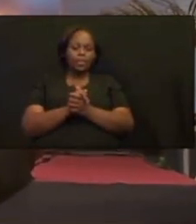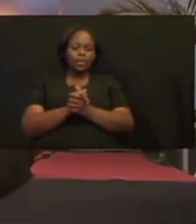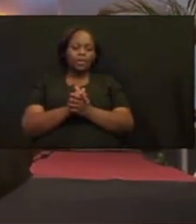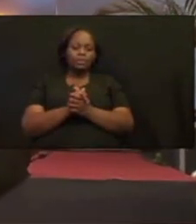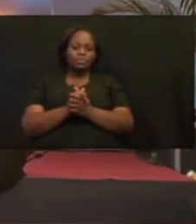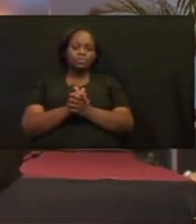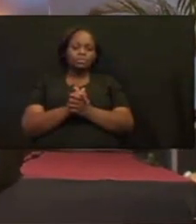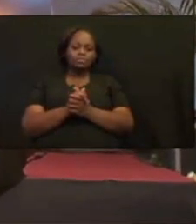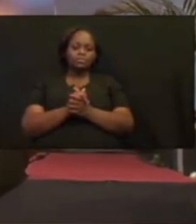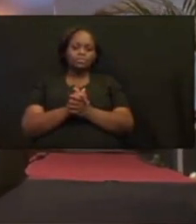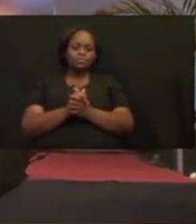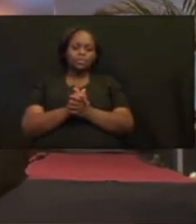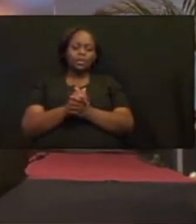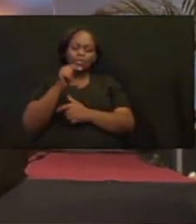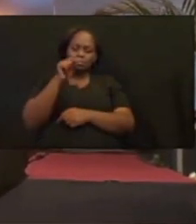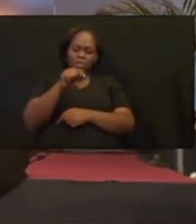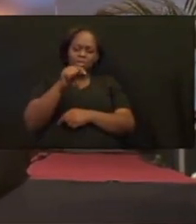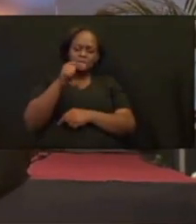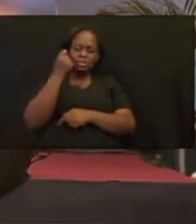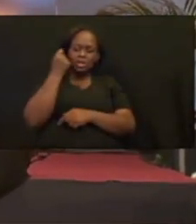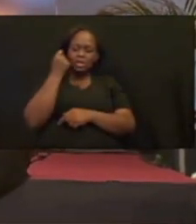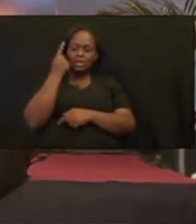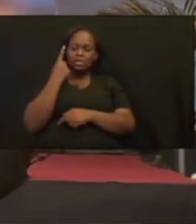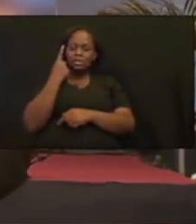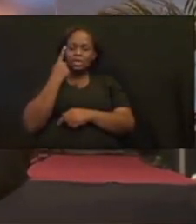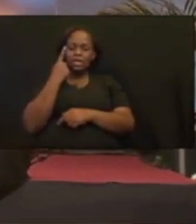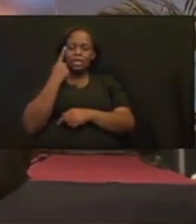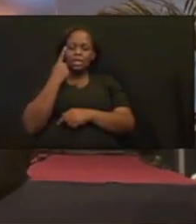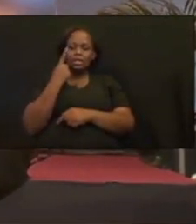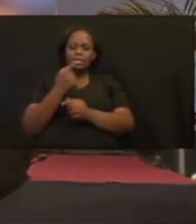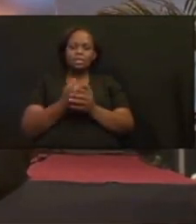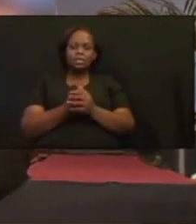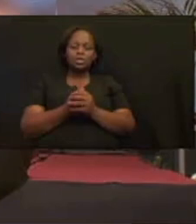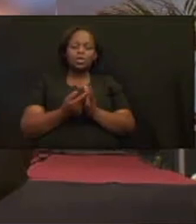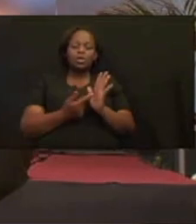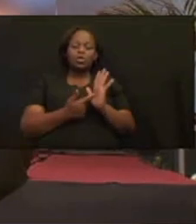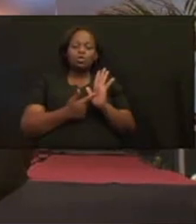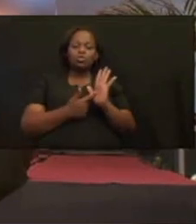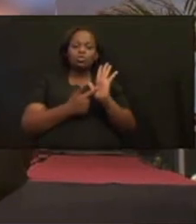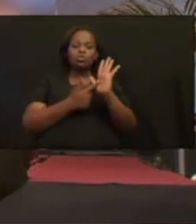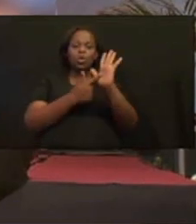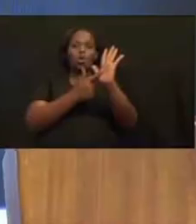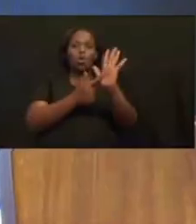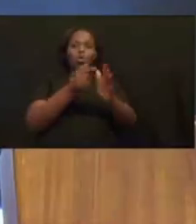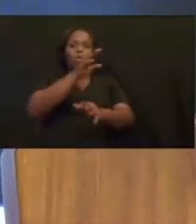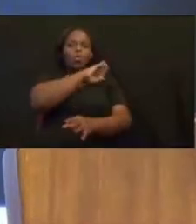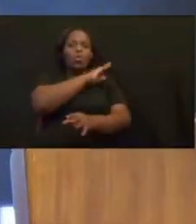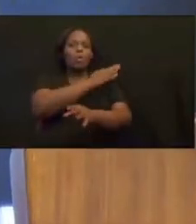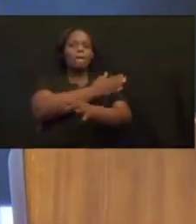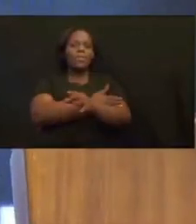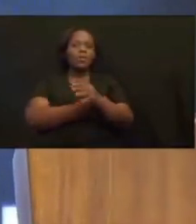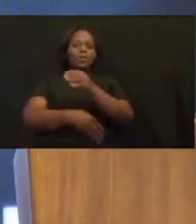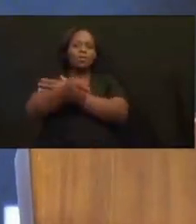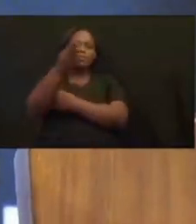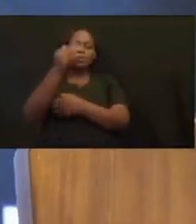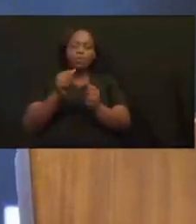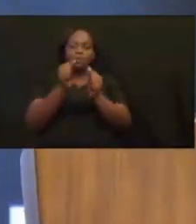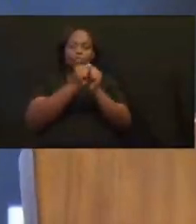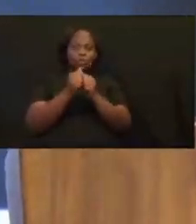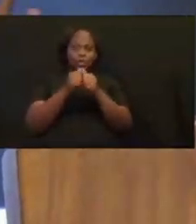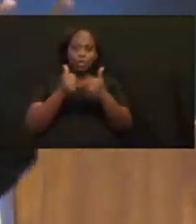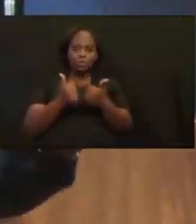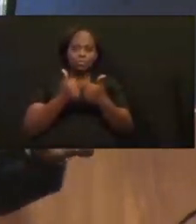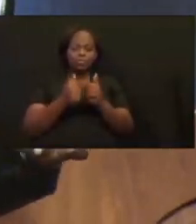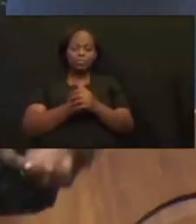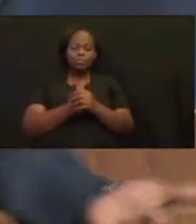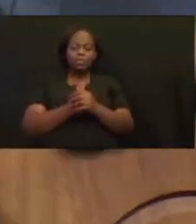It is this understanding that gives definition and purpose to the pursuit of power. Are we together? Your